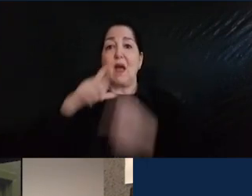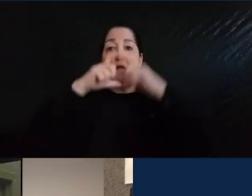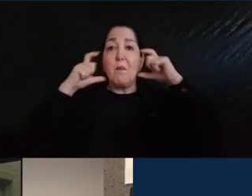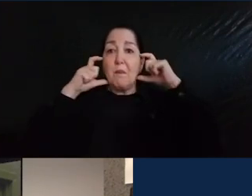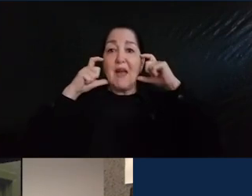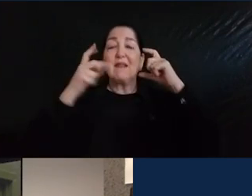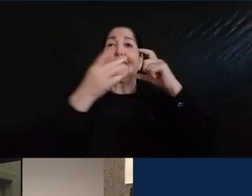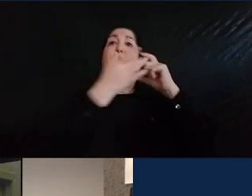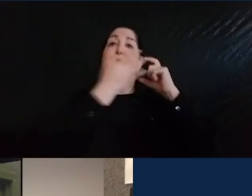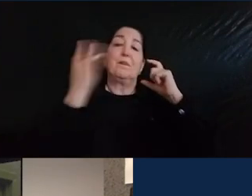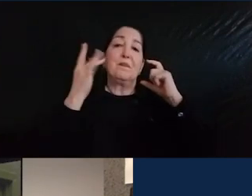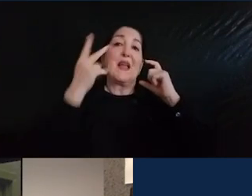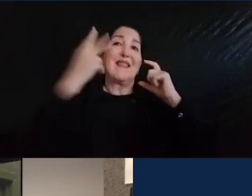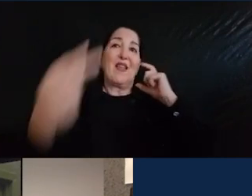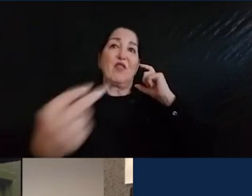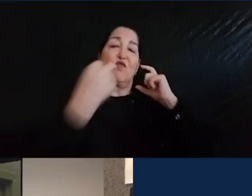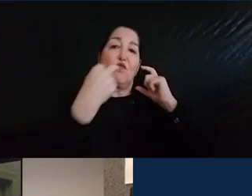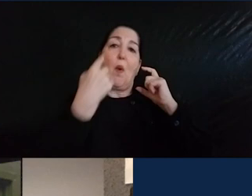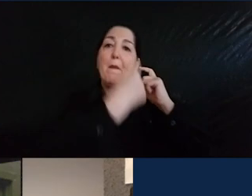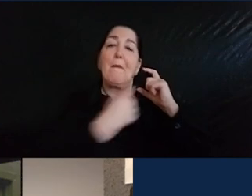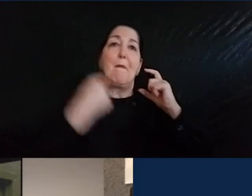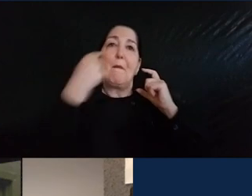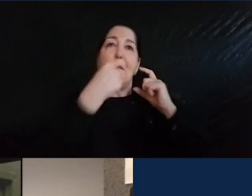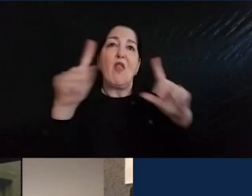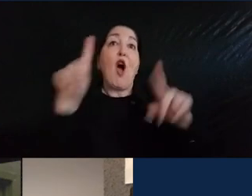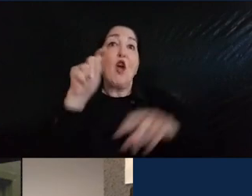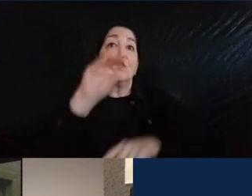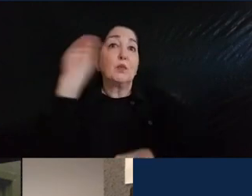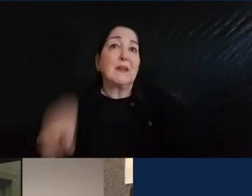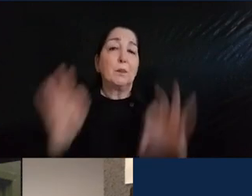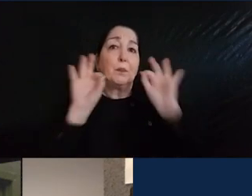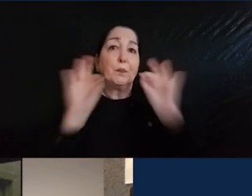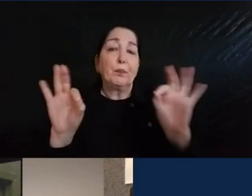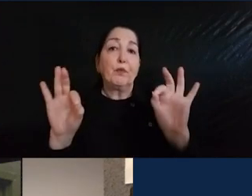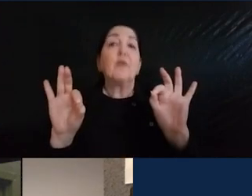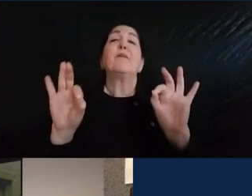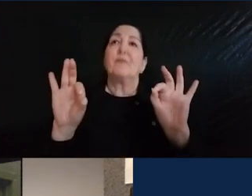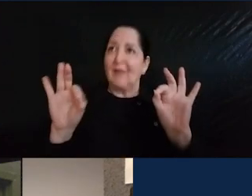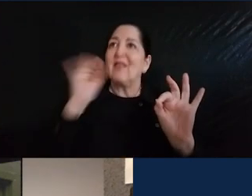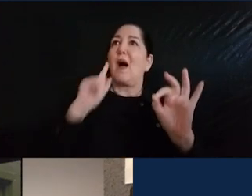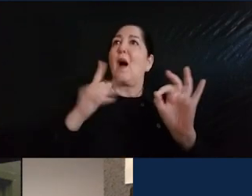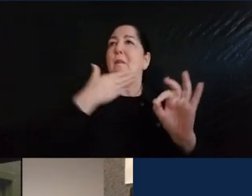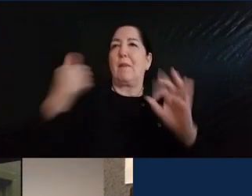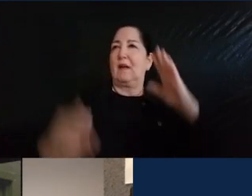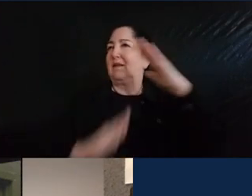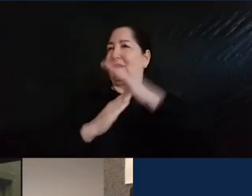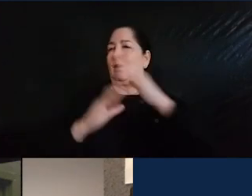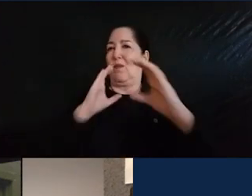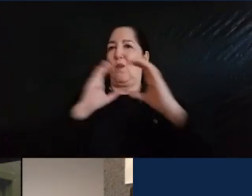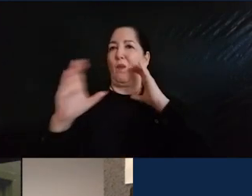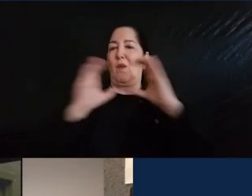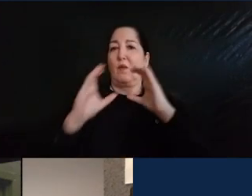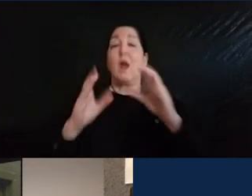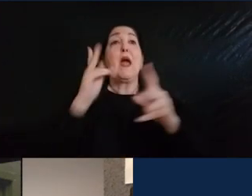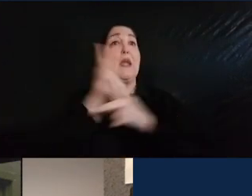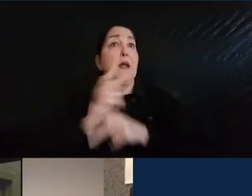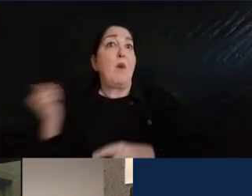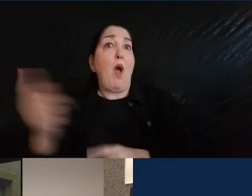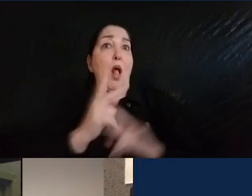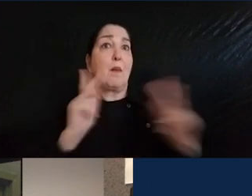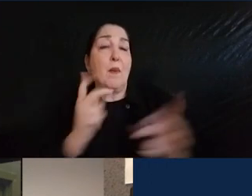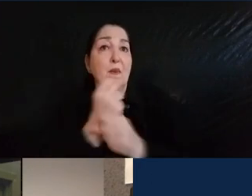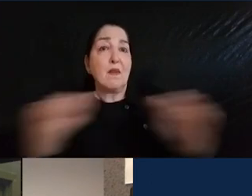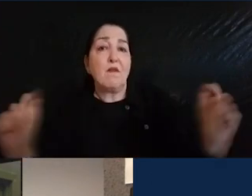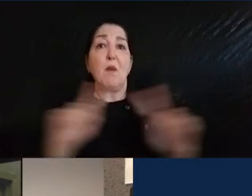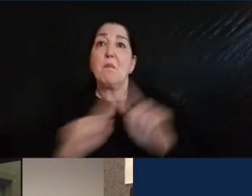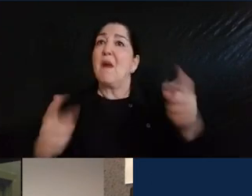have masks that make their mouths 100% visible for the best possible communication. We are